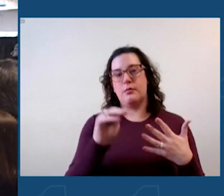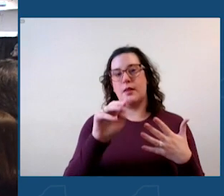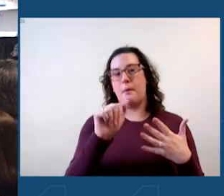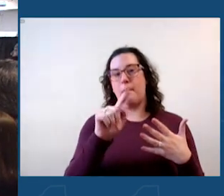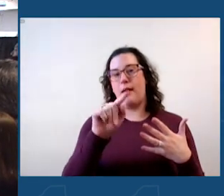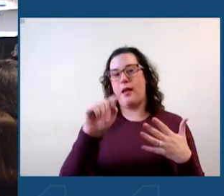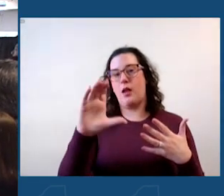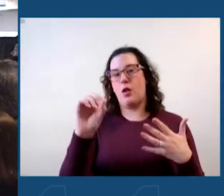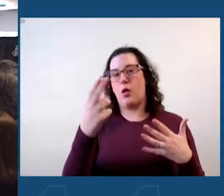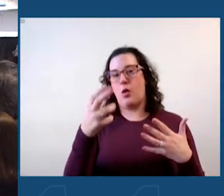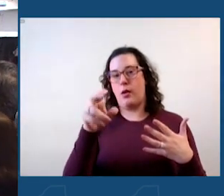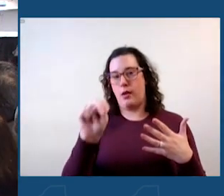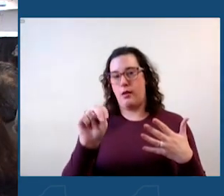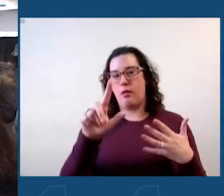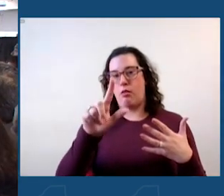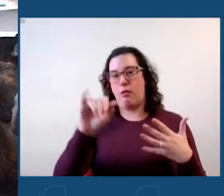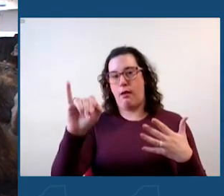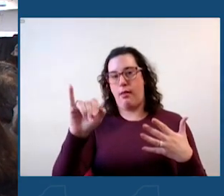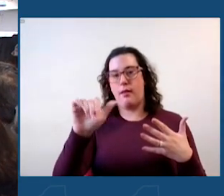Long Island Association,